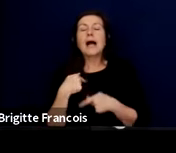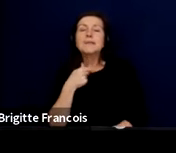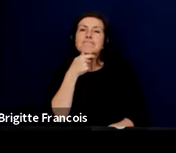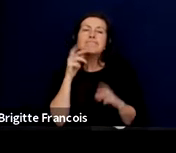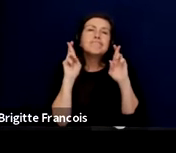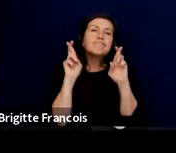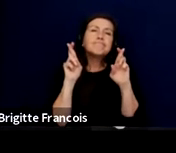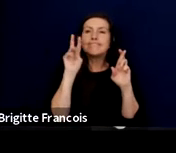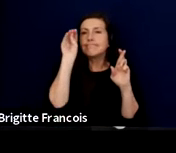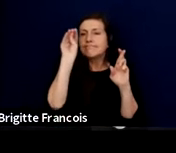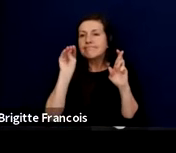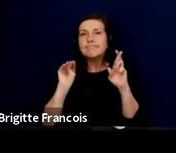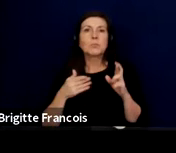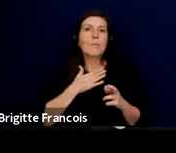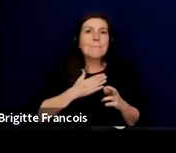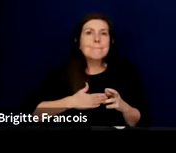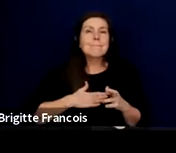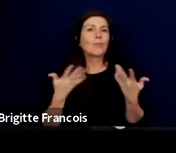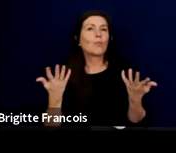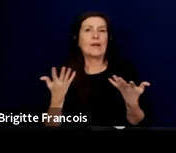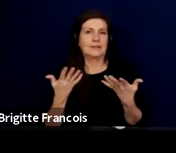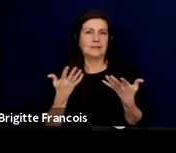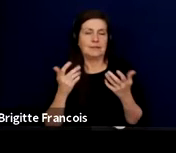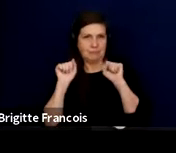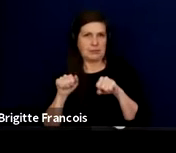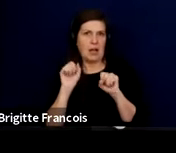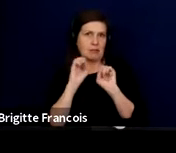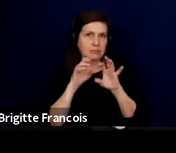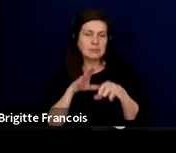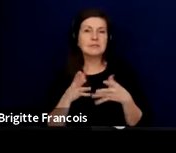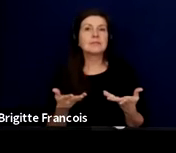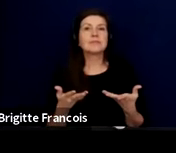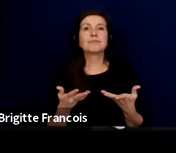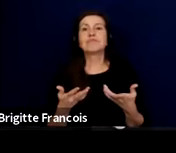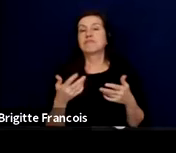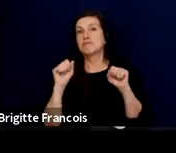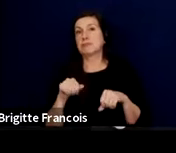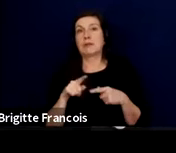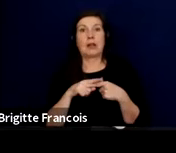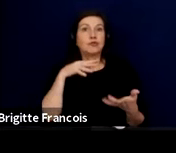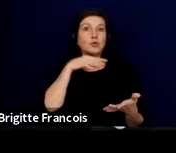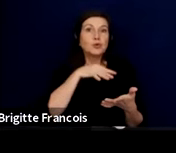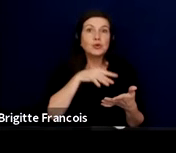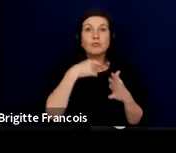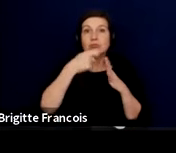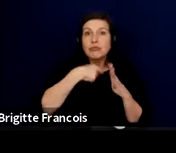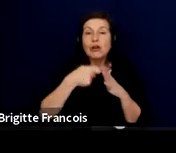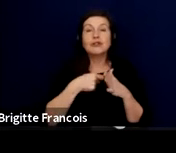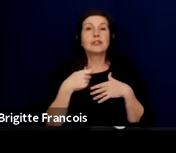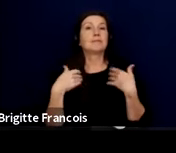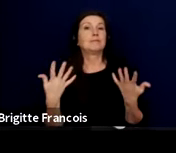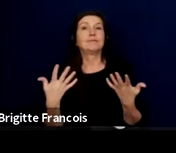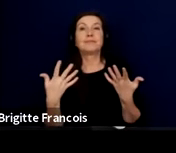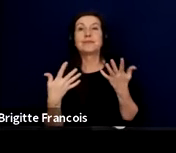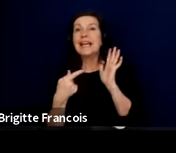that organizations can put it in wish lists, for example, for student projects or